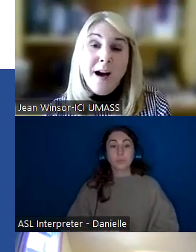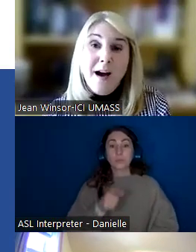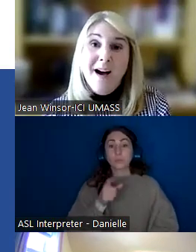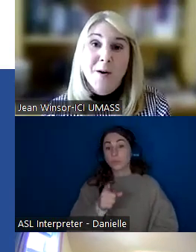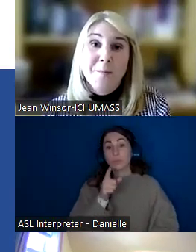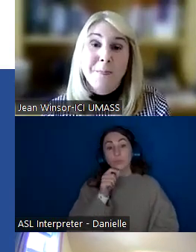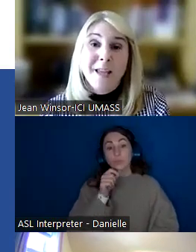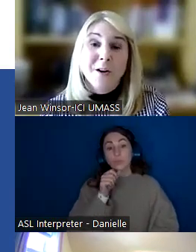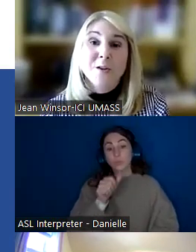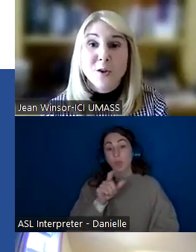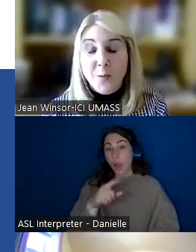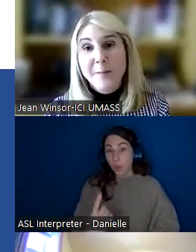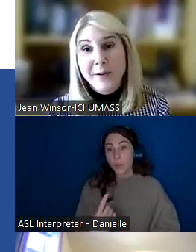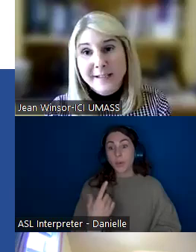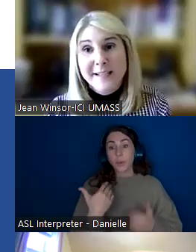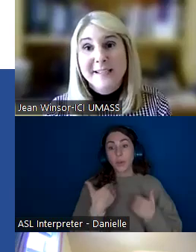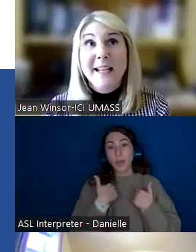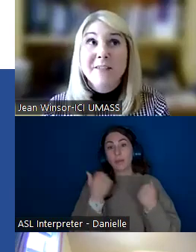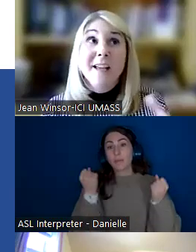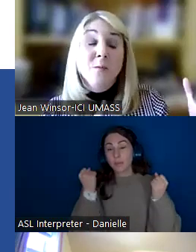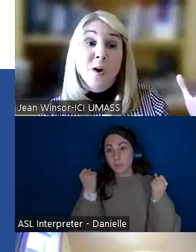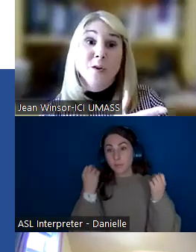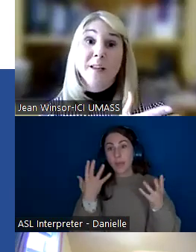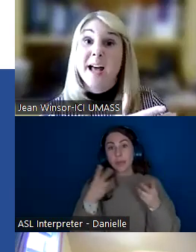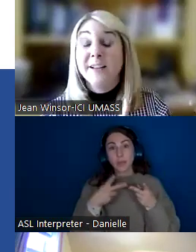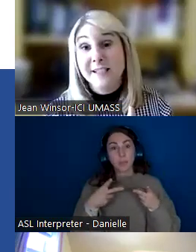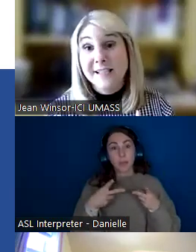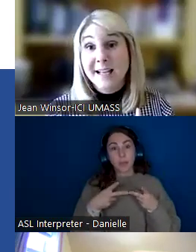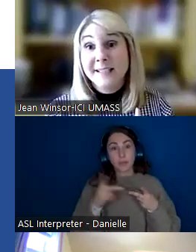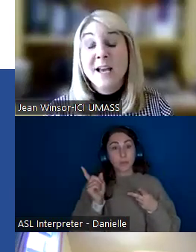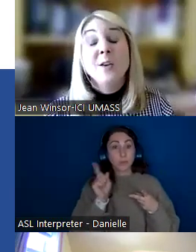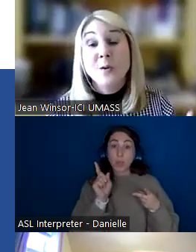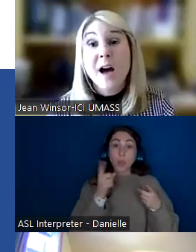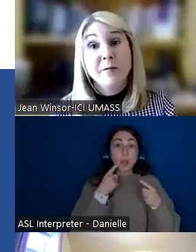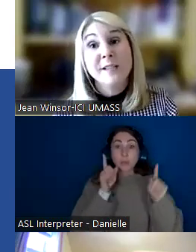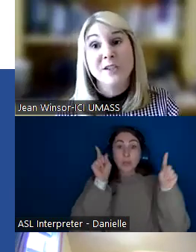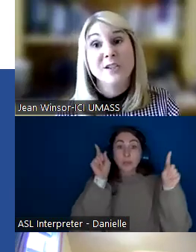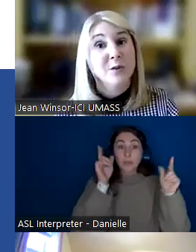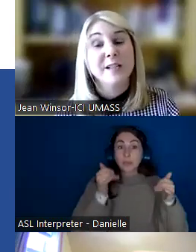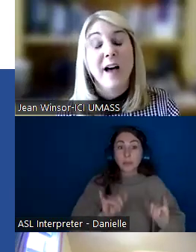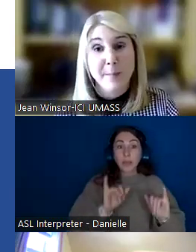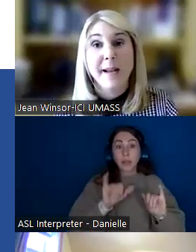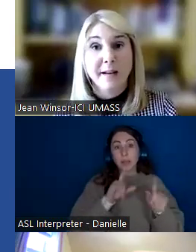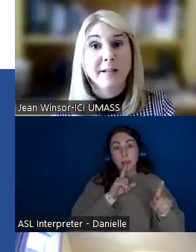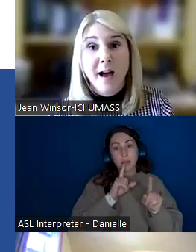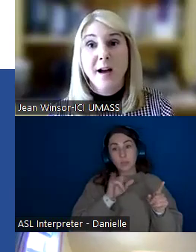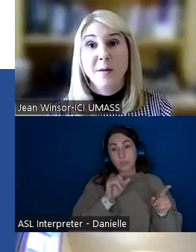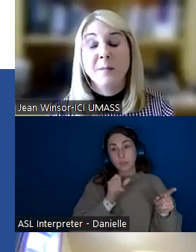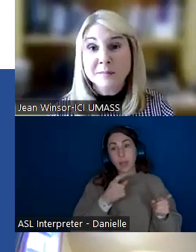alone, that there are so many places that even where there's a lot of success, those conversations are still